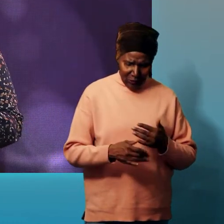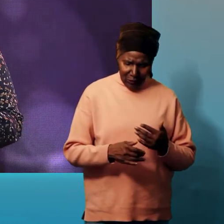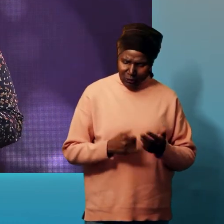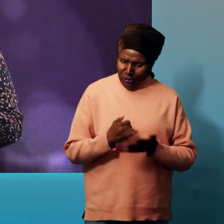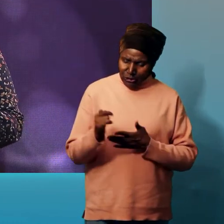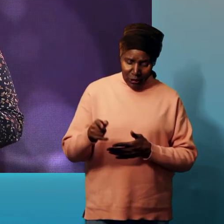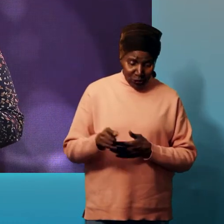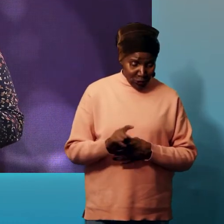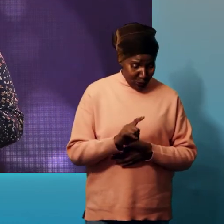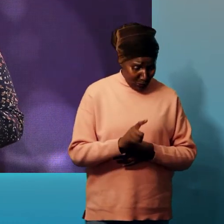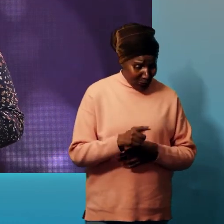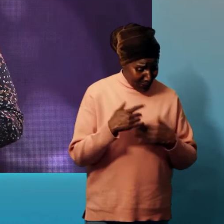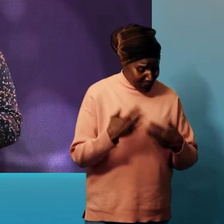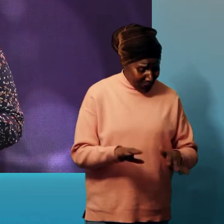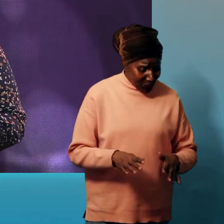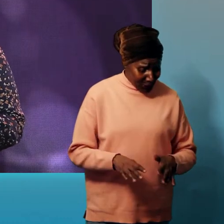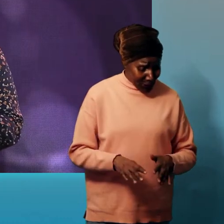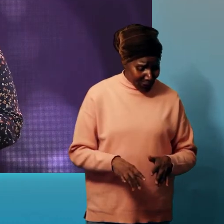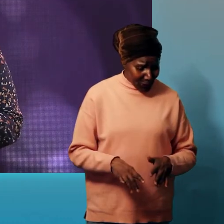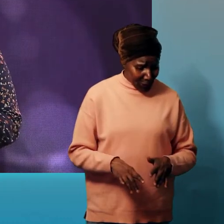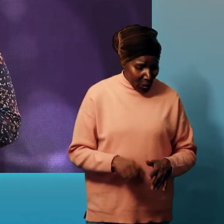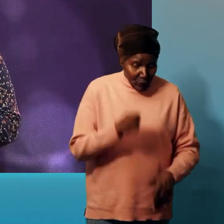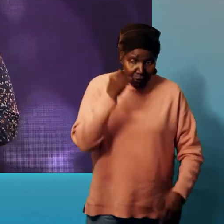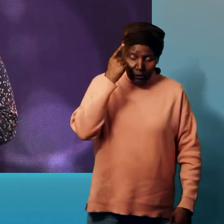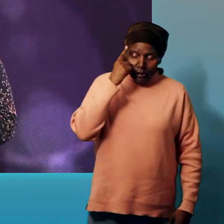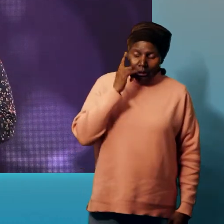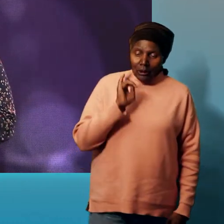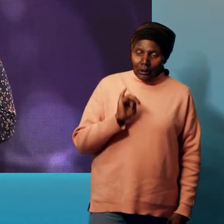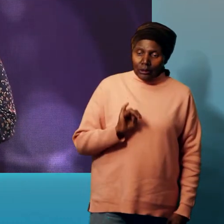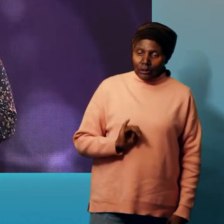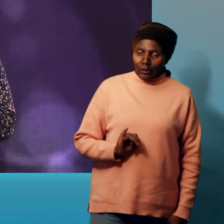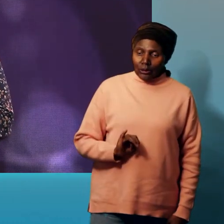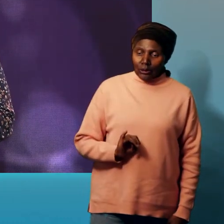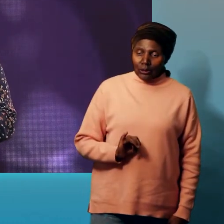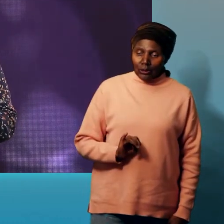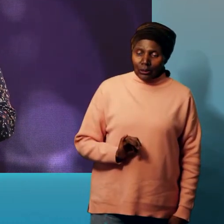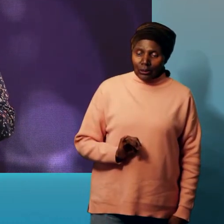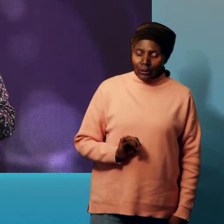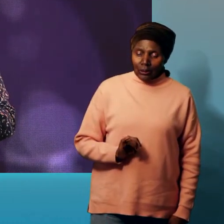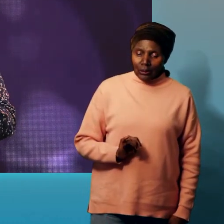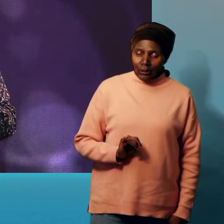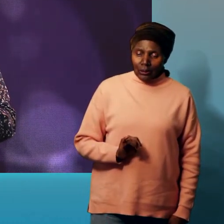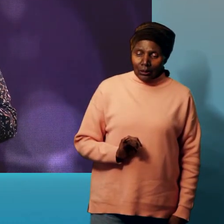he did. And he came to himself at that moment. His